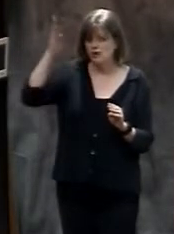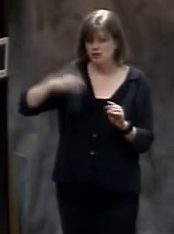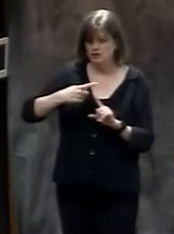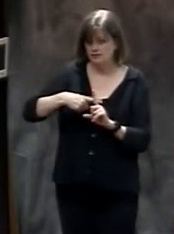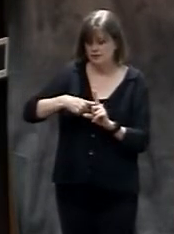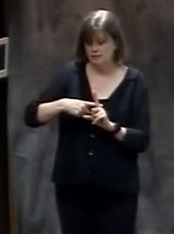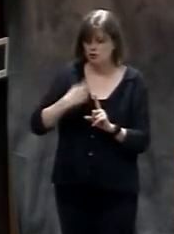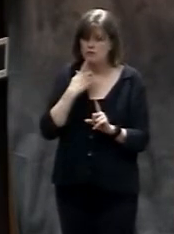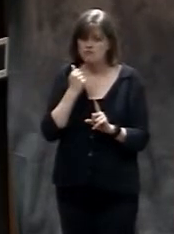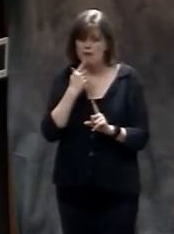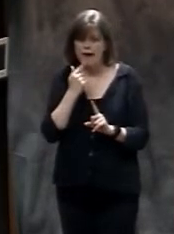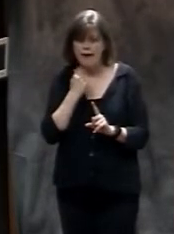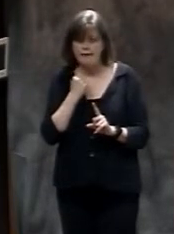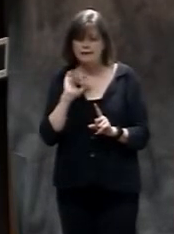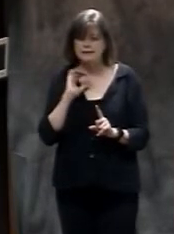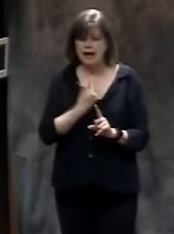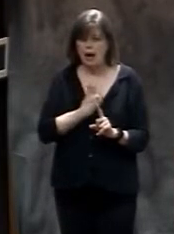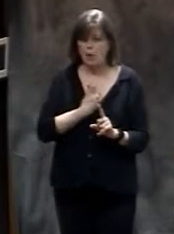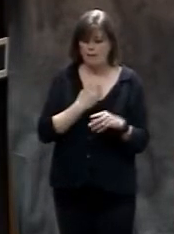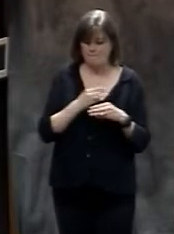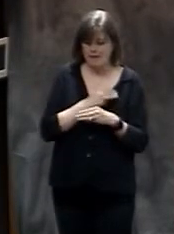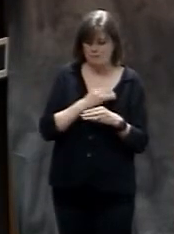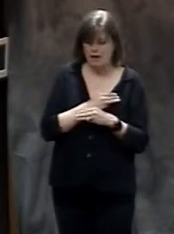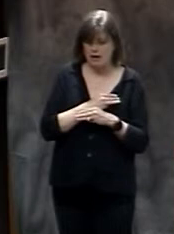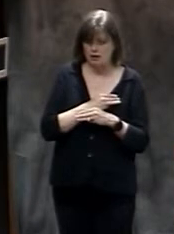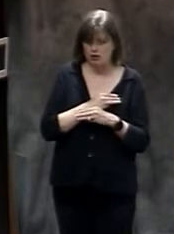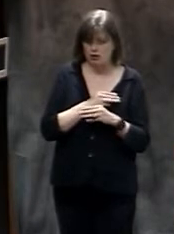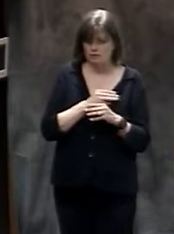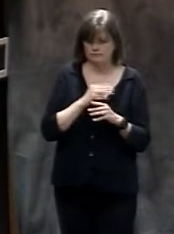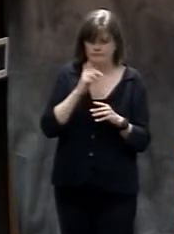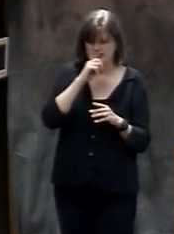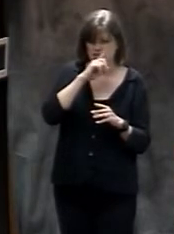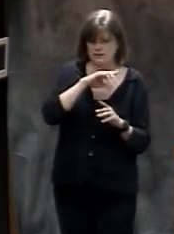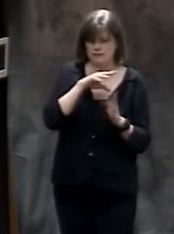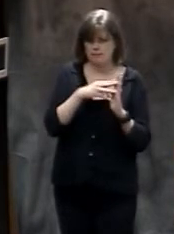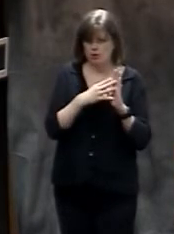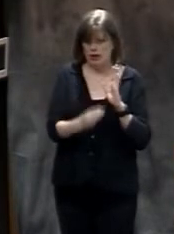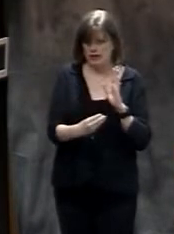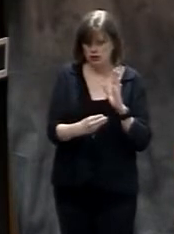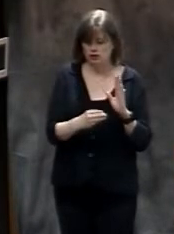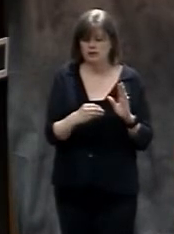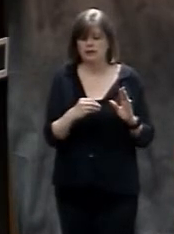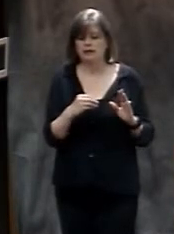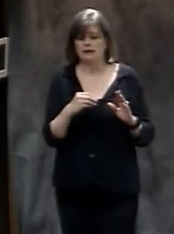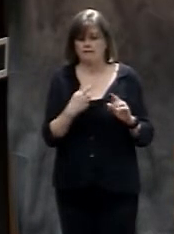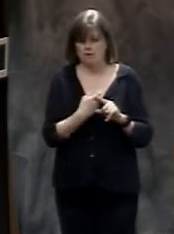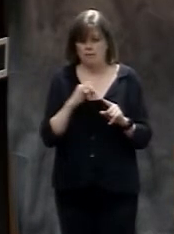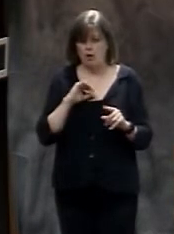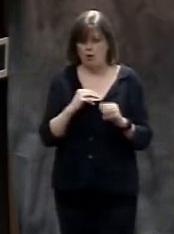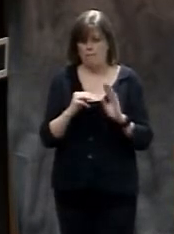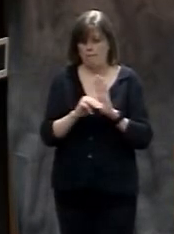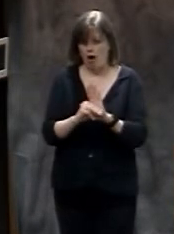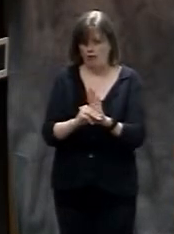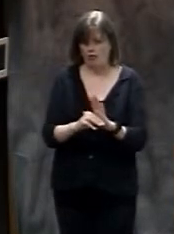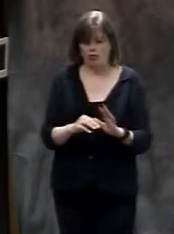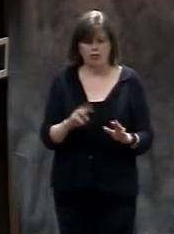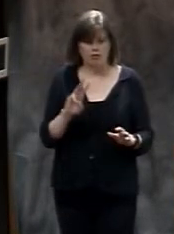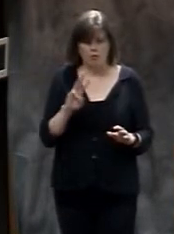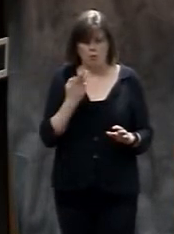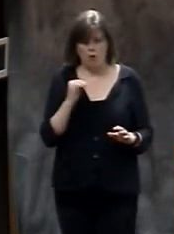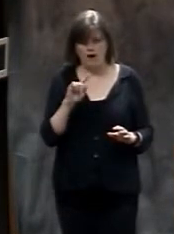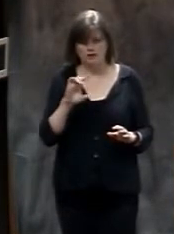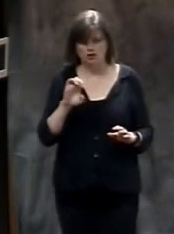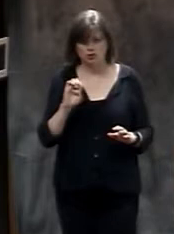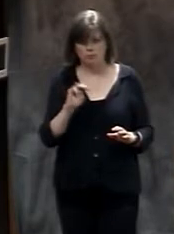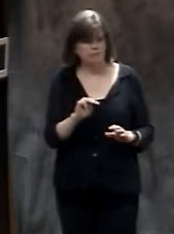have the watch-em, the simulated container temperatures from our model. And then this little purple bar